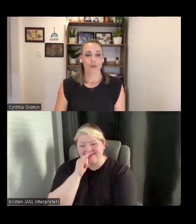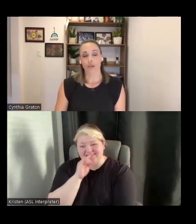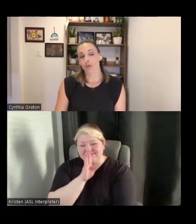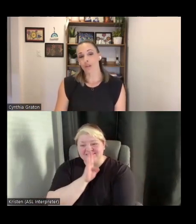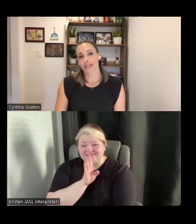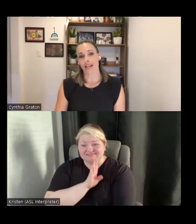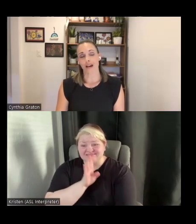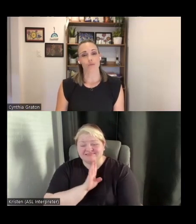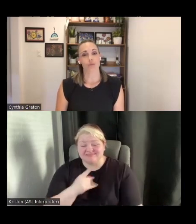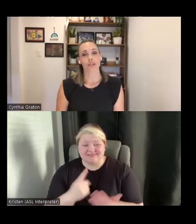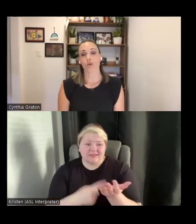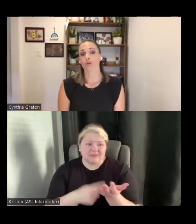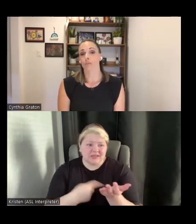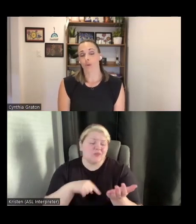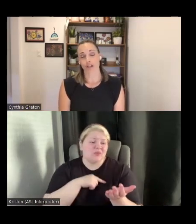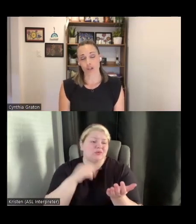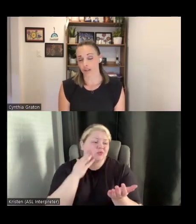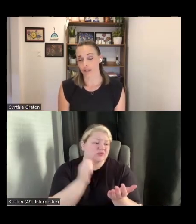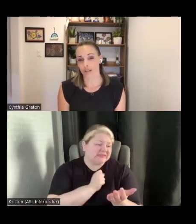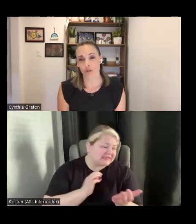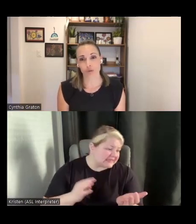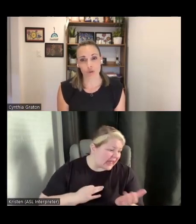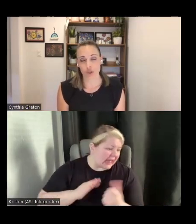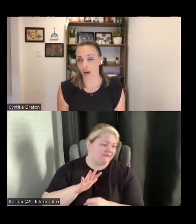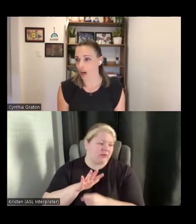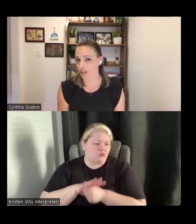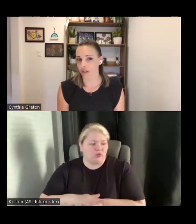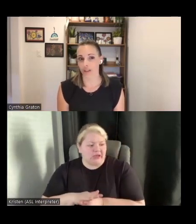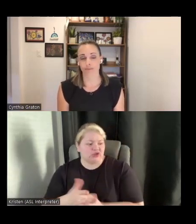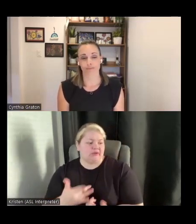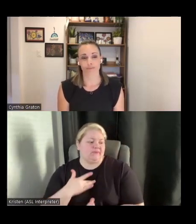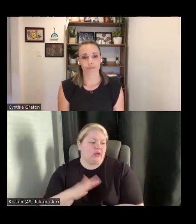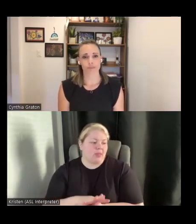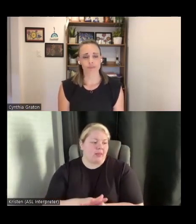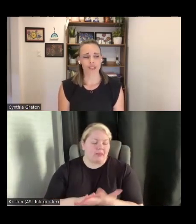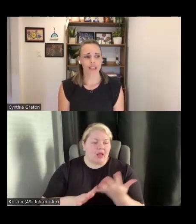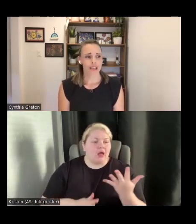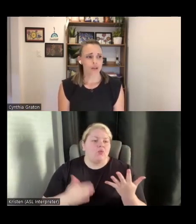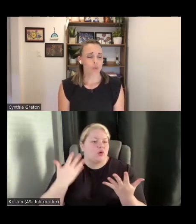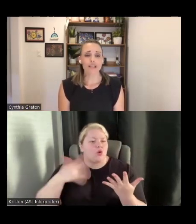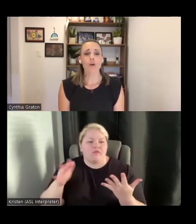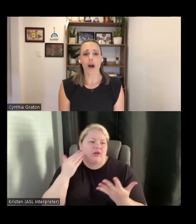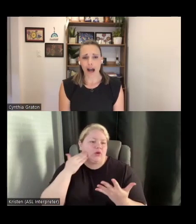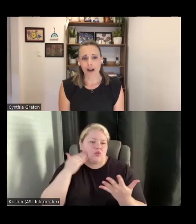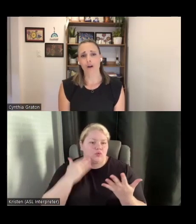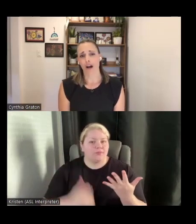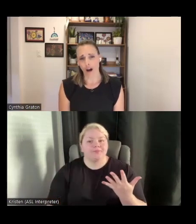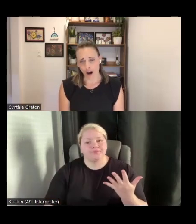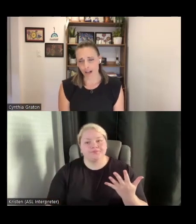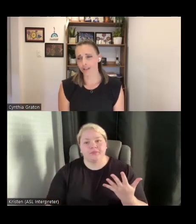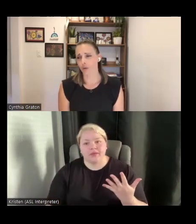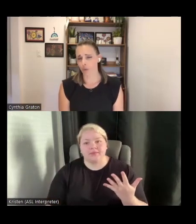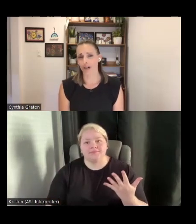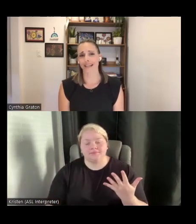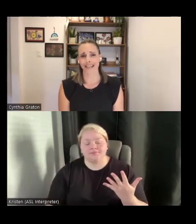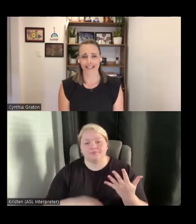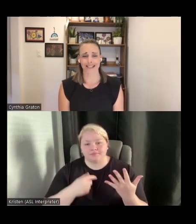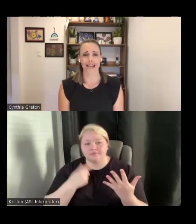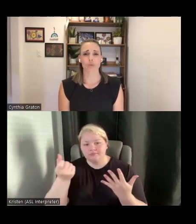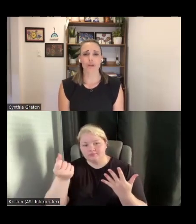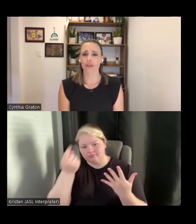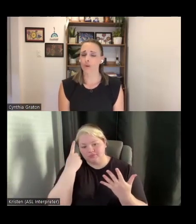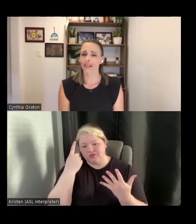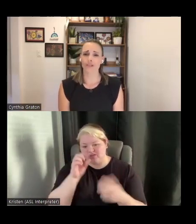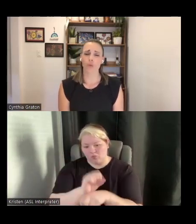be. We know the staff. We know the pressures schools are under. We know how hard the work